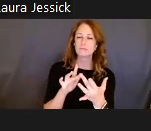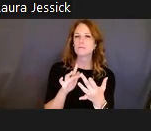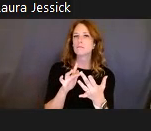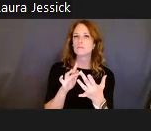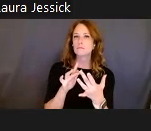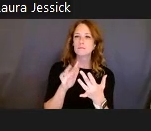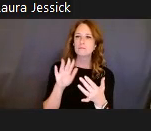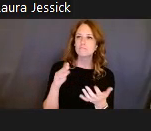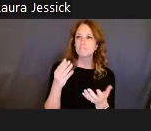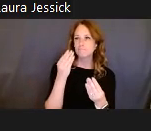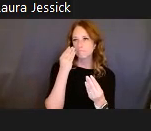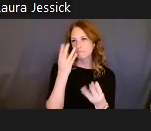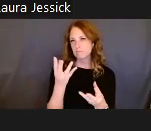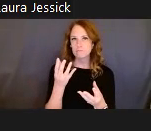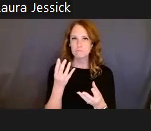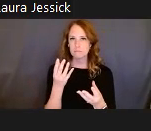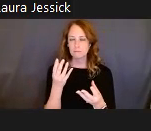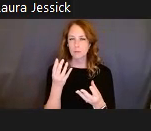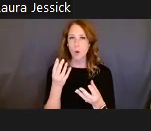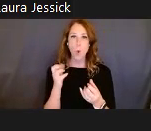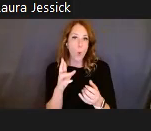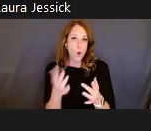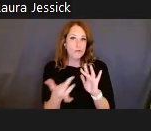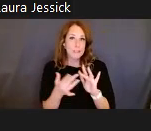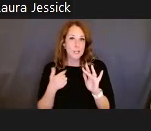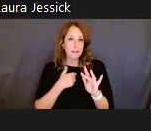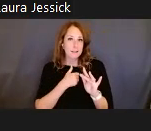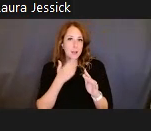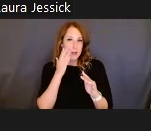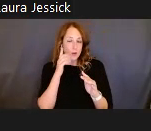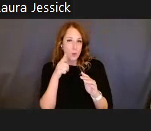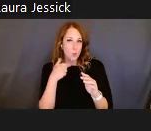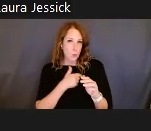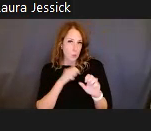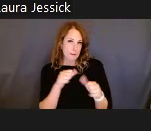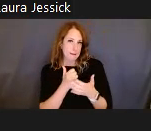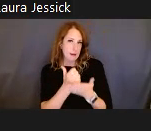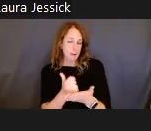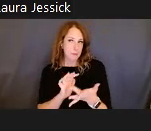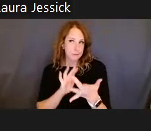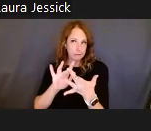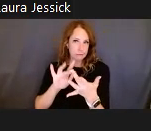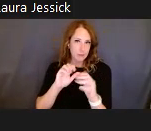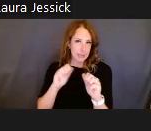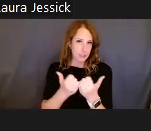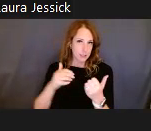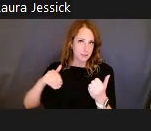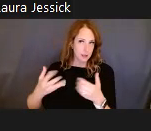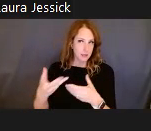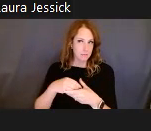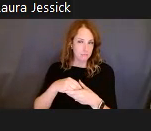out to them or reach out to us and ask us to help you with outreaching to those non-participating